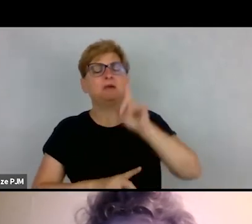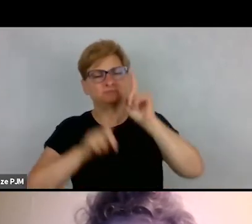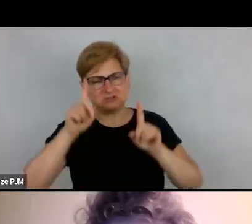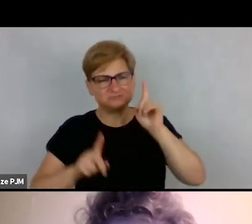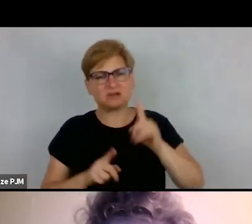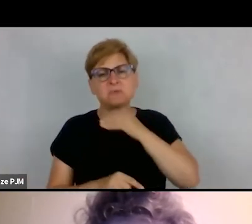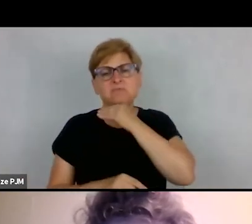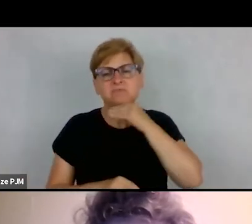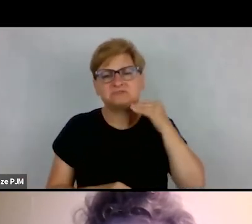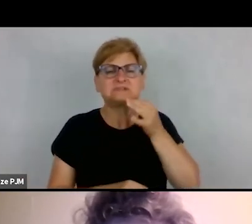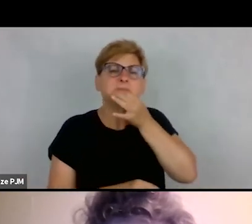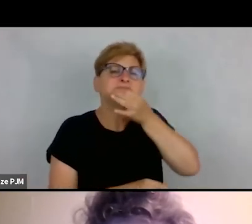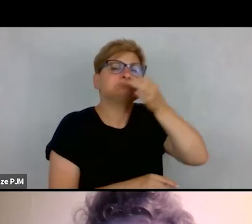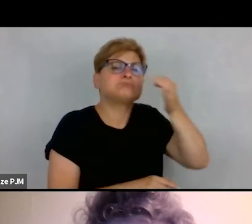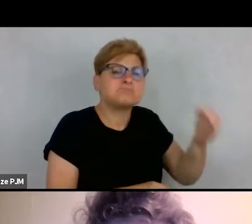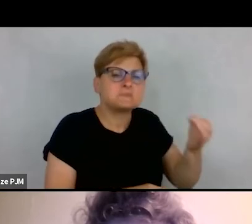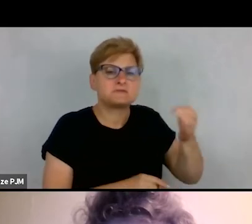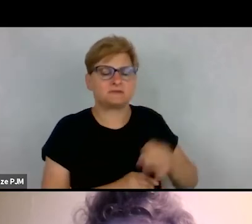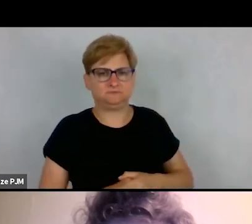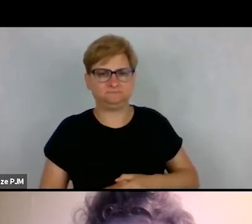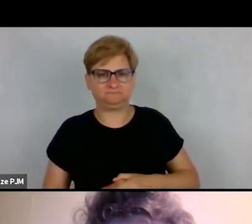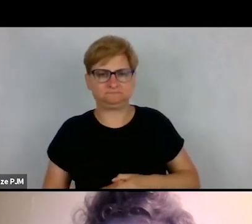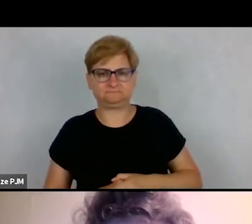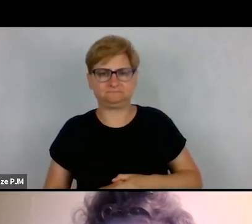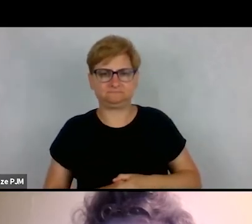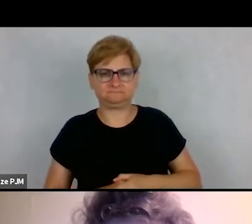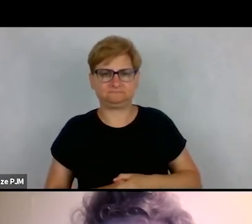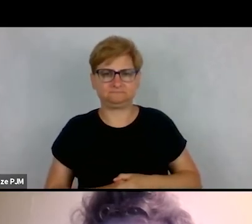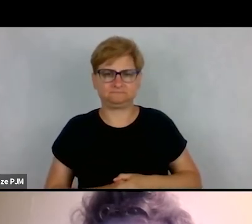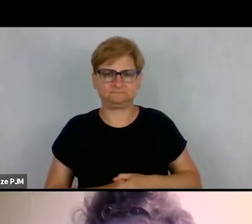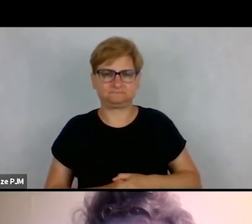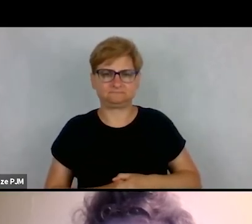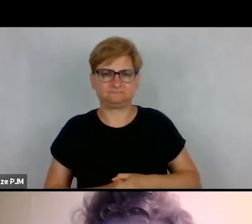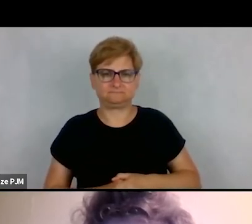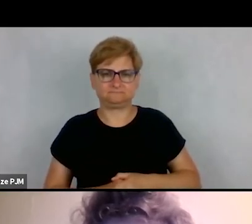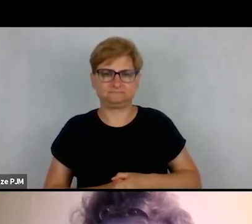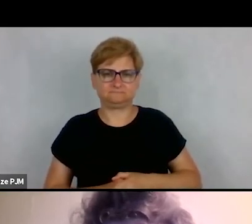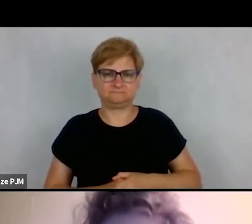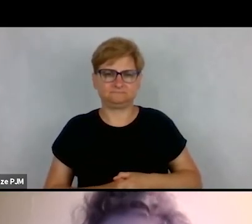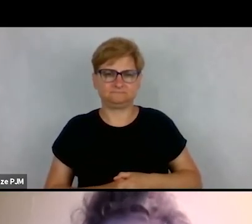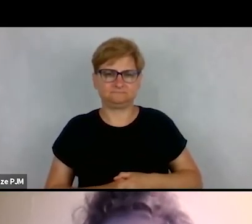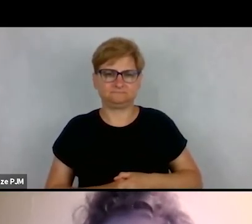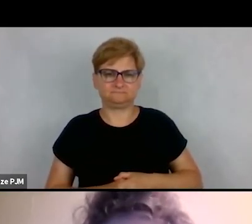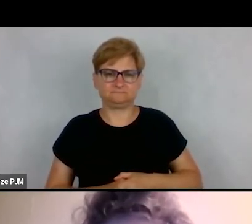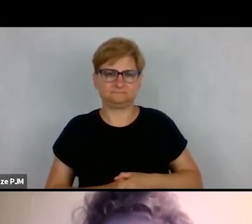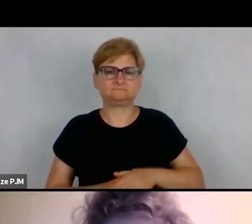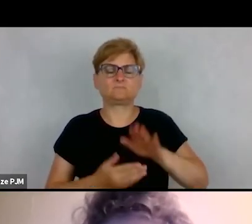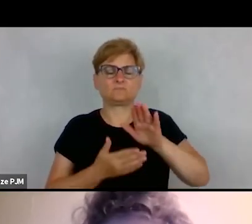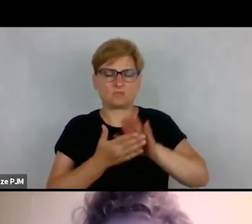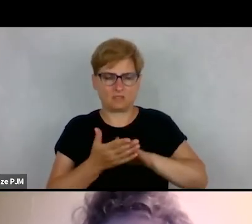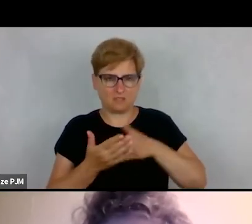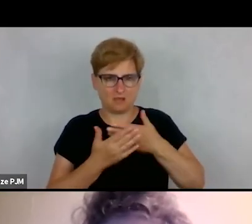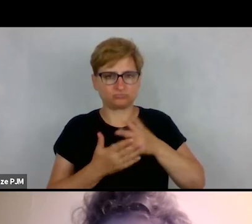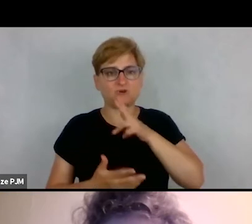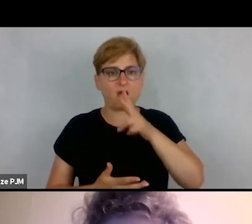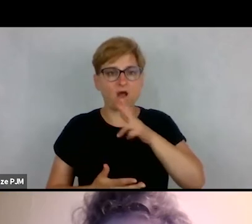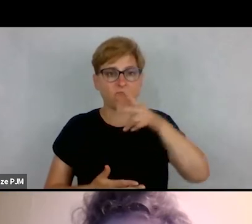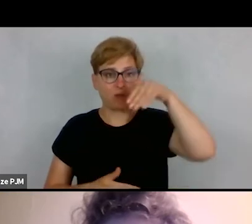you know, in South Africa, we'd often hear this notion of like men don't want to talk with women, they want to talk with men.